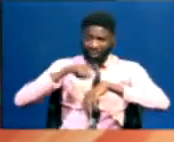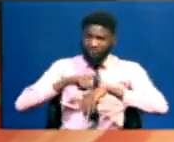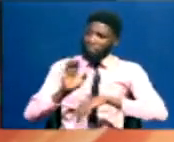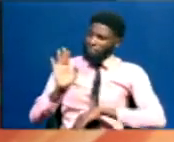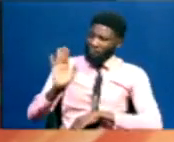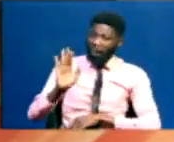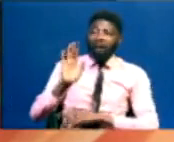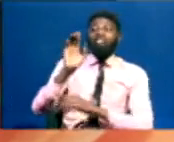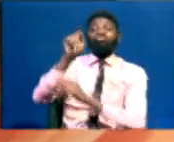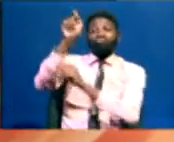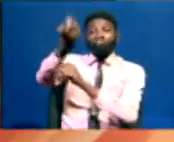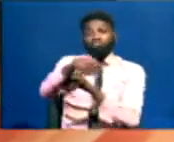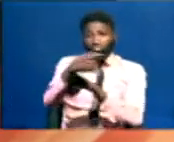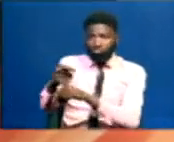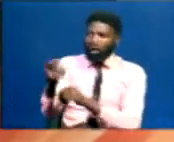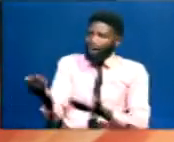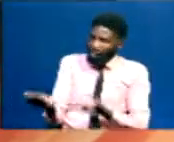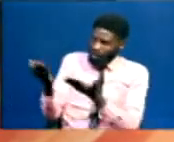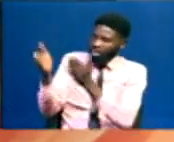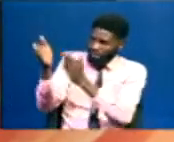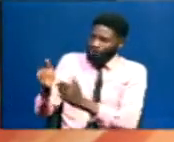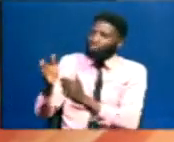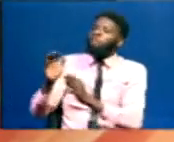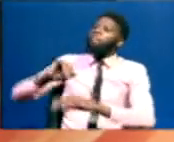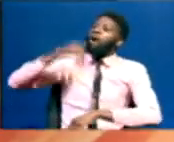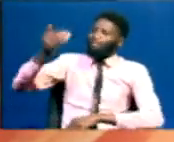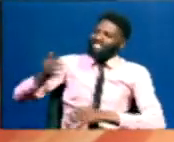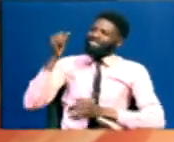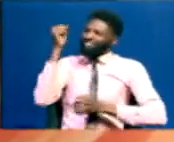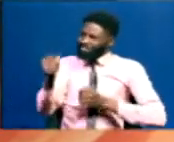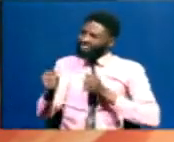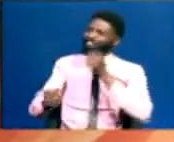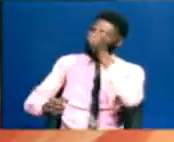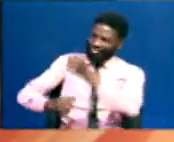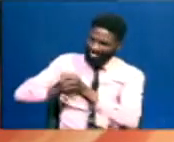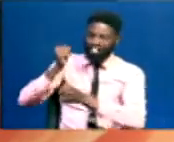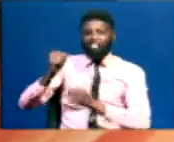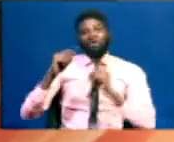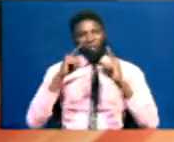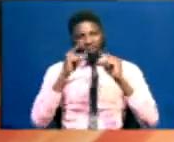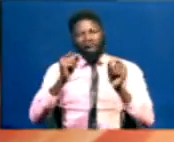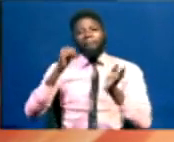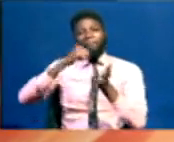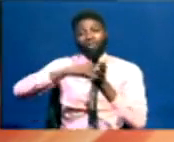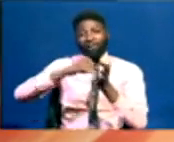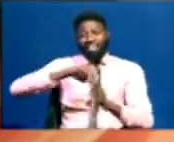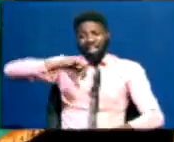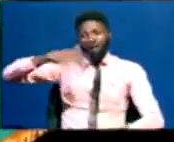to the mountaineer, Governor Mutula Kilonzo Jr. said Makueni County had been adversely affected by effects of climate